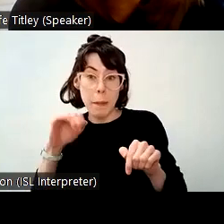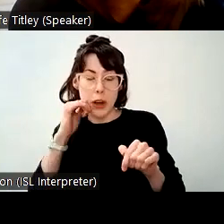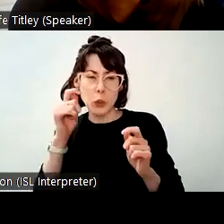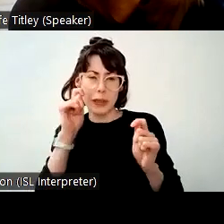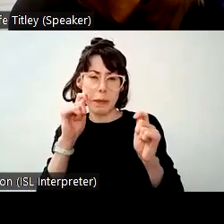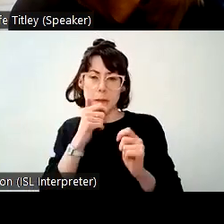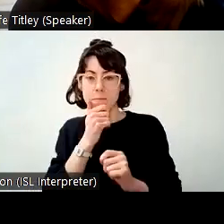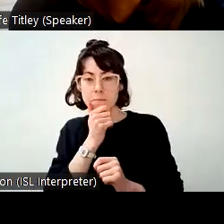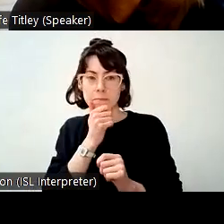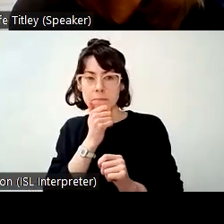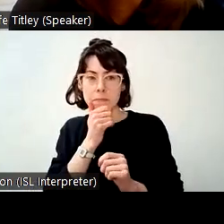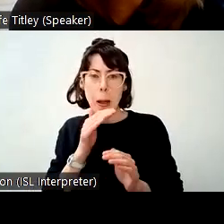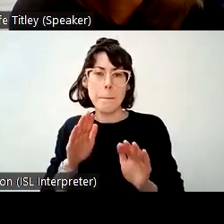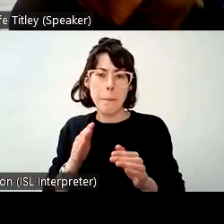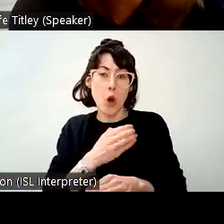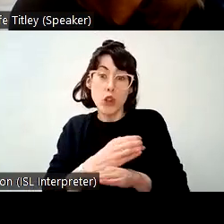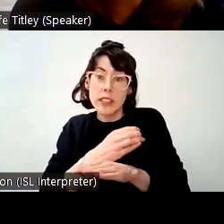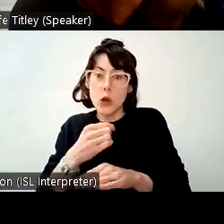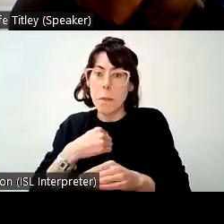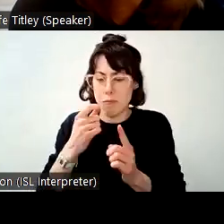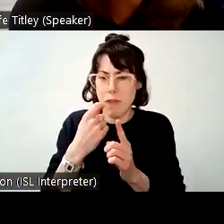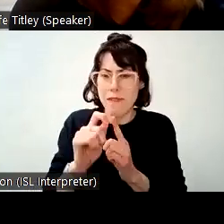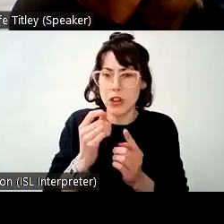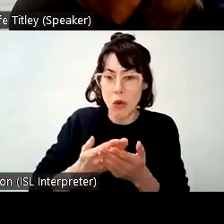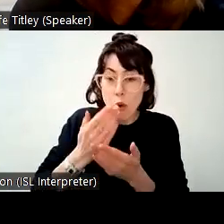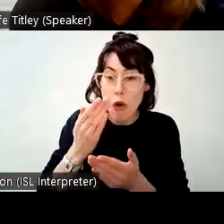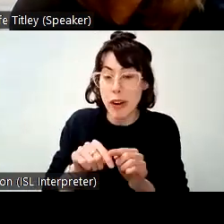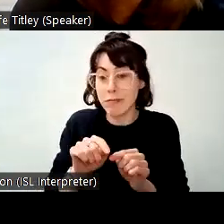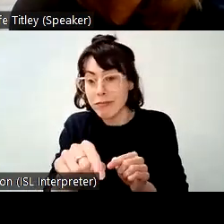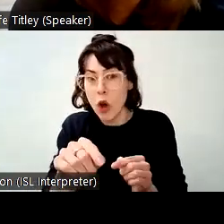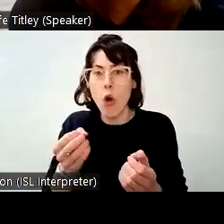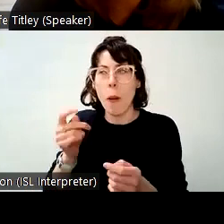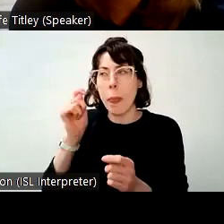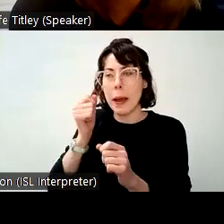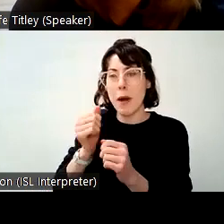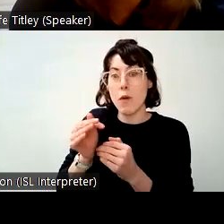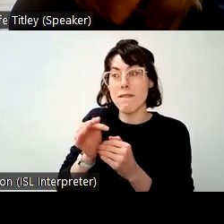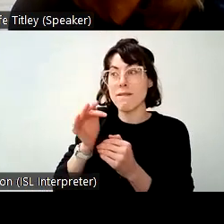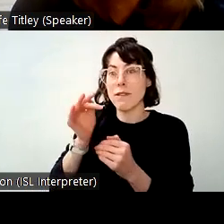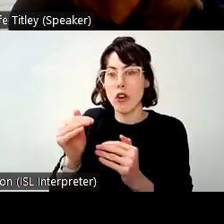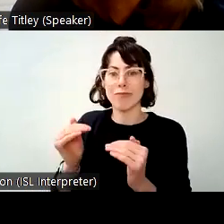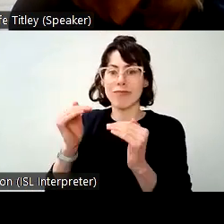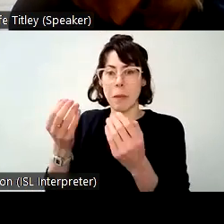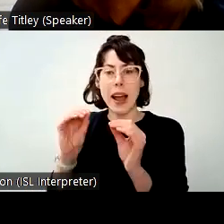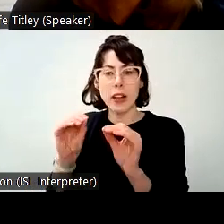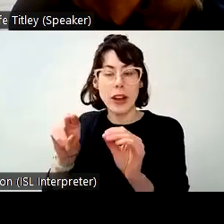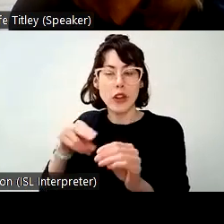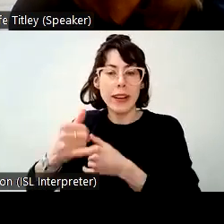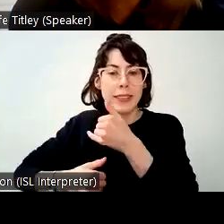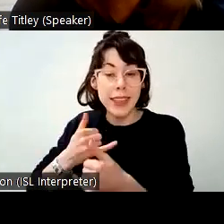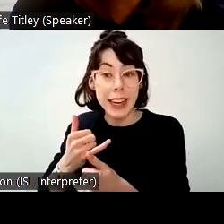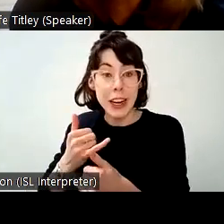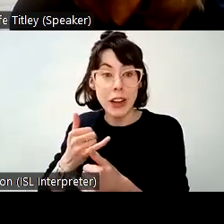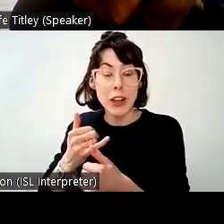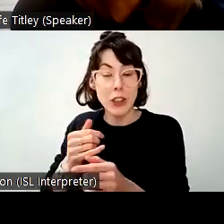maybe ongoing professional learning and maybe a pathway into further education, into some kind of opportunity next year. So needless to say, you know, we